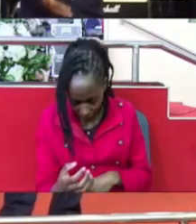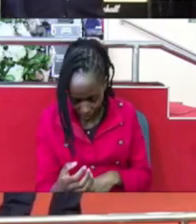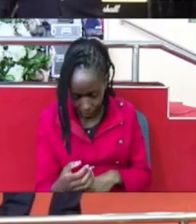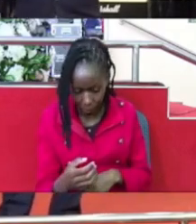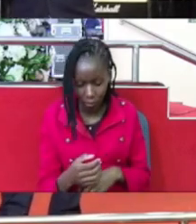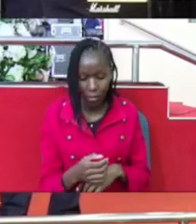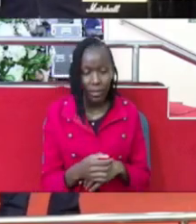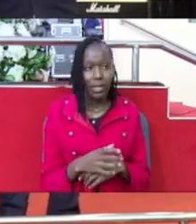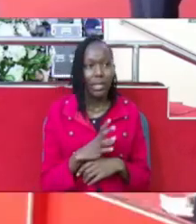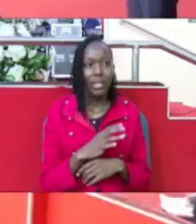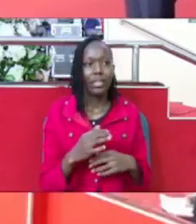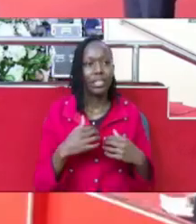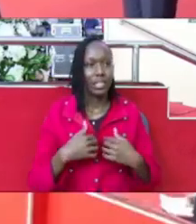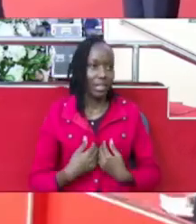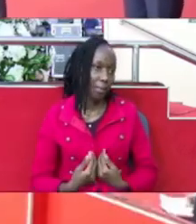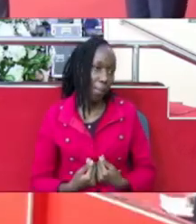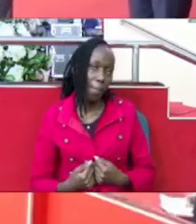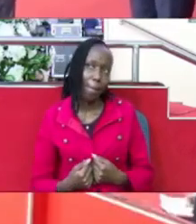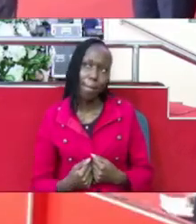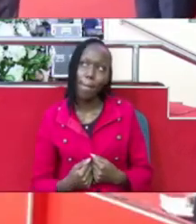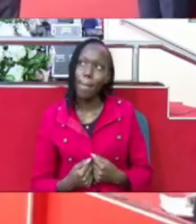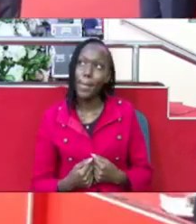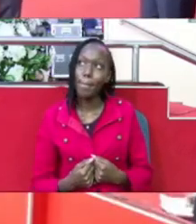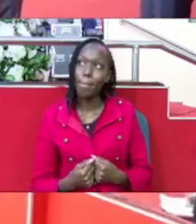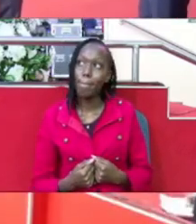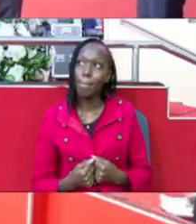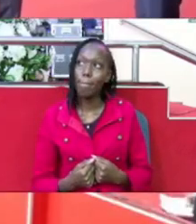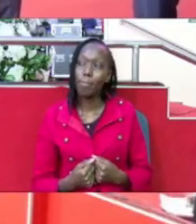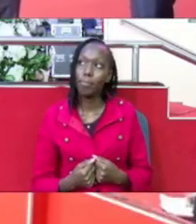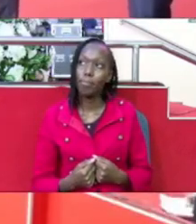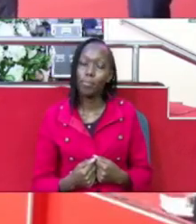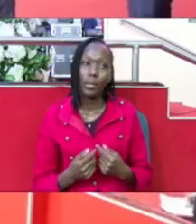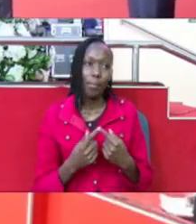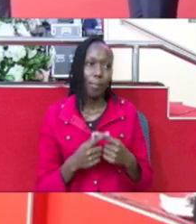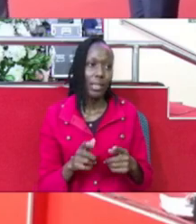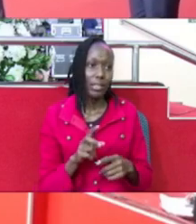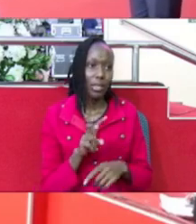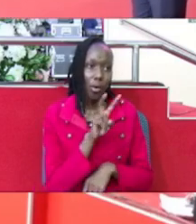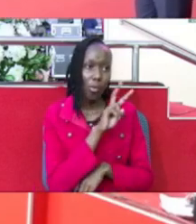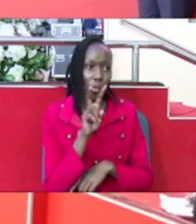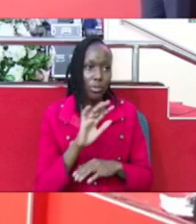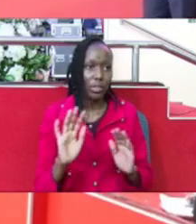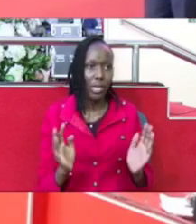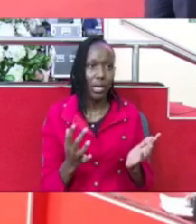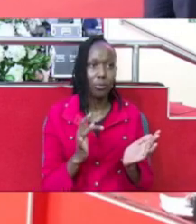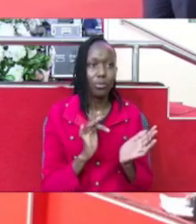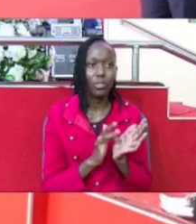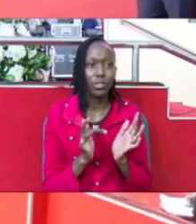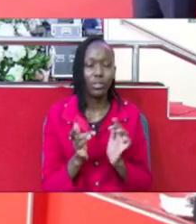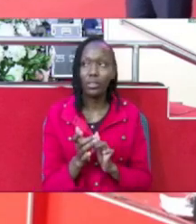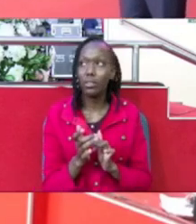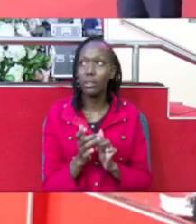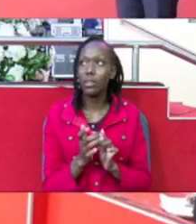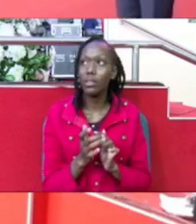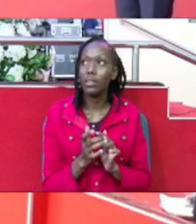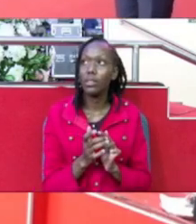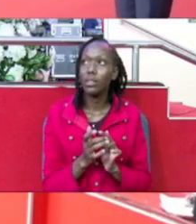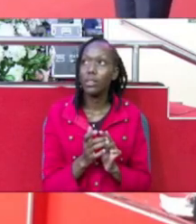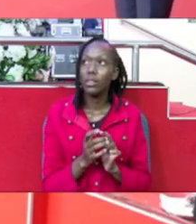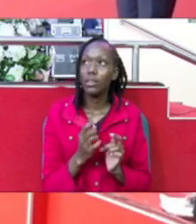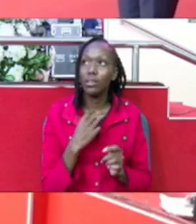were infuriated. Walikuwa wamekasirishwa sana. But look at how Jesus handles this in verse 44. Hebu angalia vile